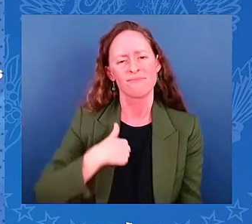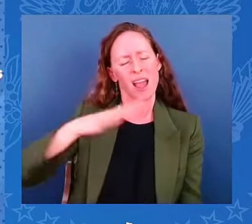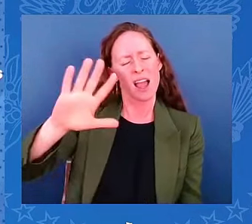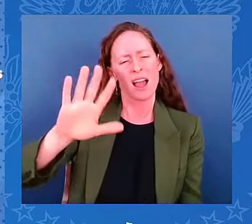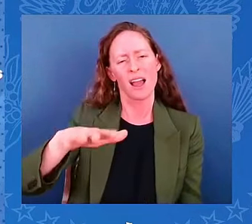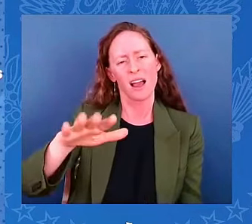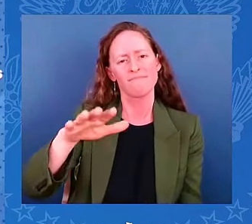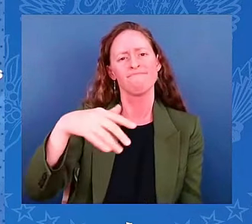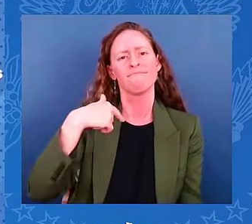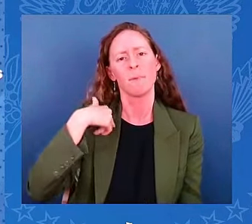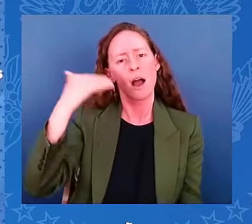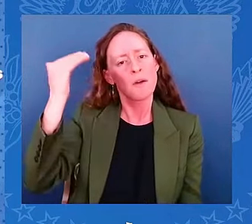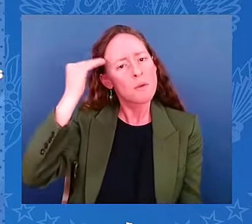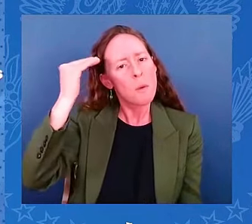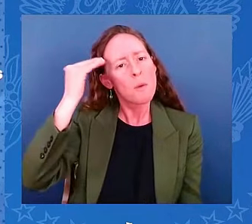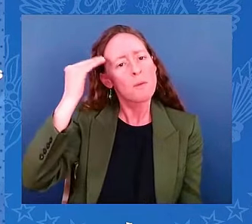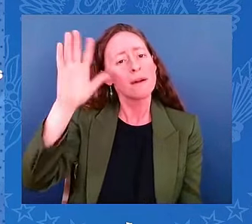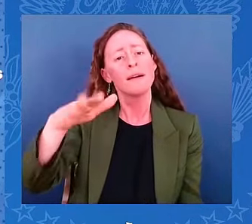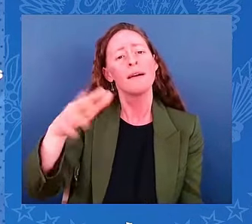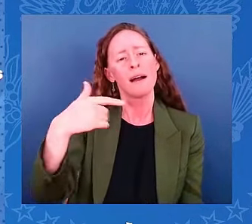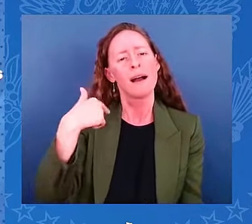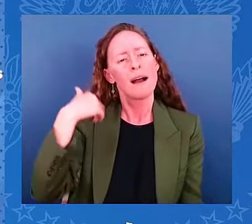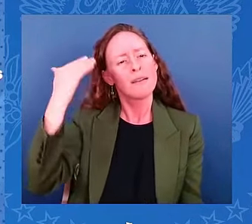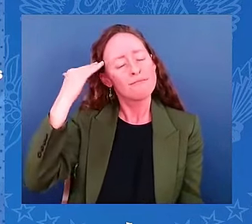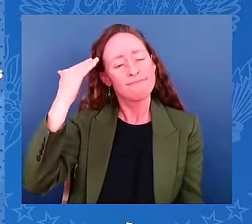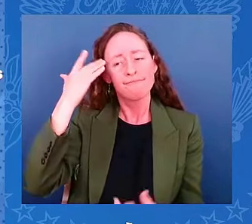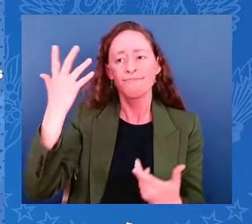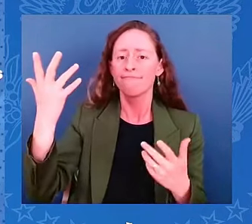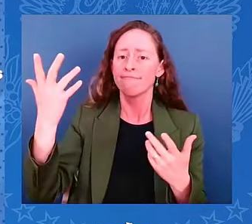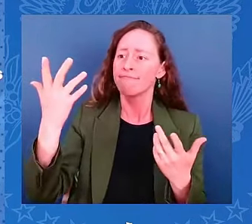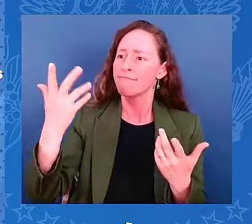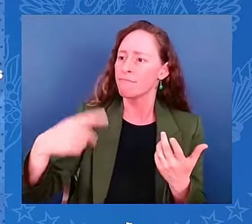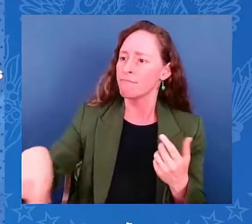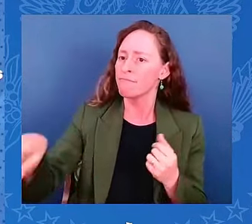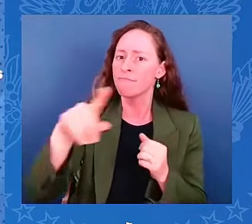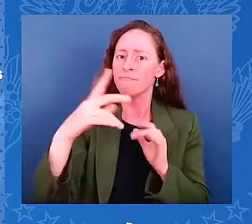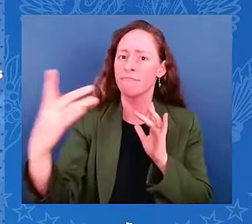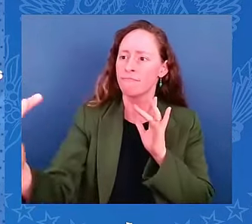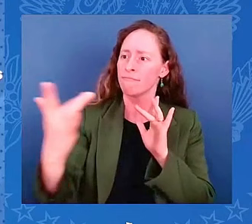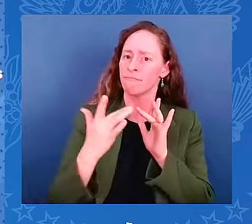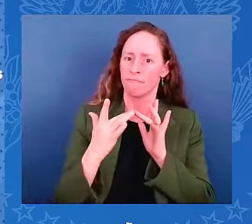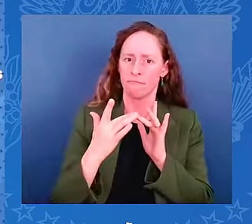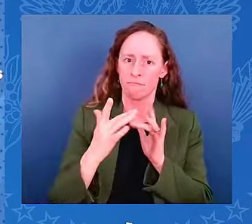too saying I lost a son, a daughter, a wife. I know what it's like. But guess what?